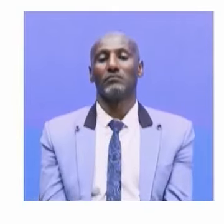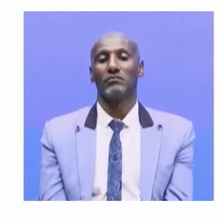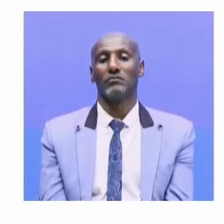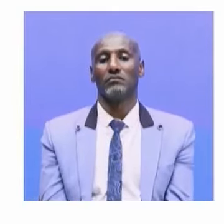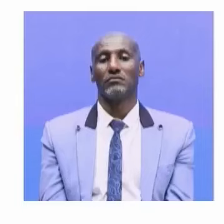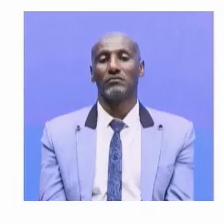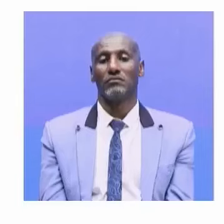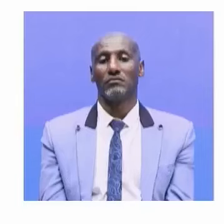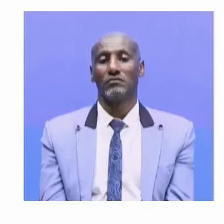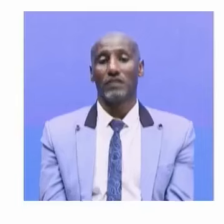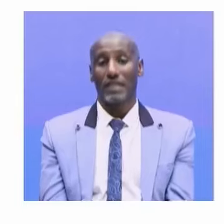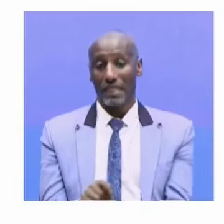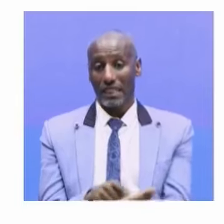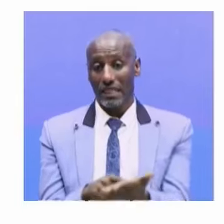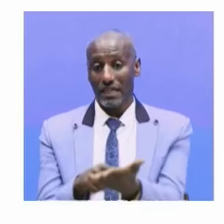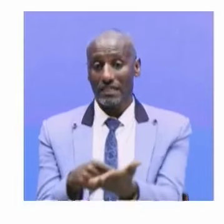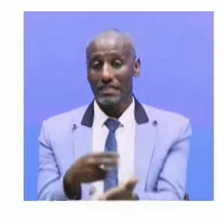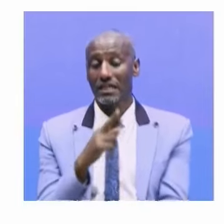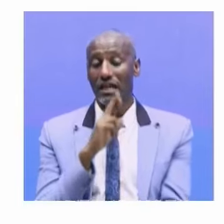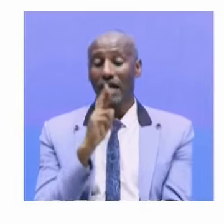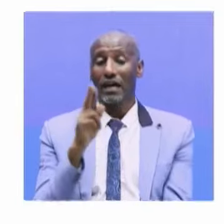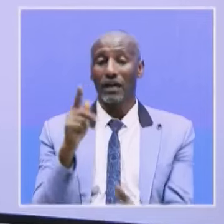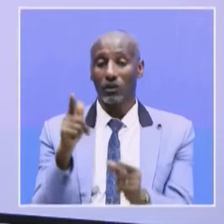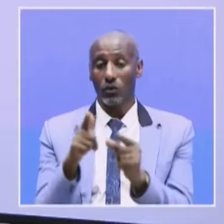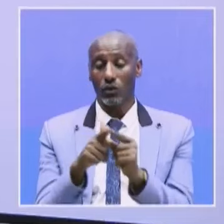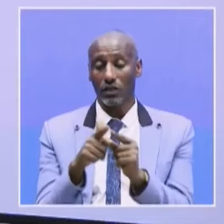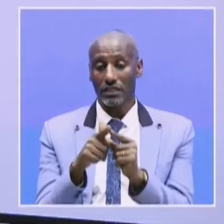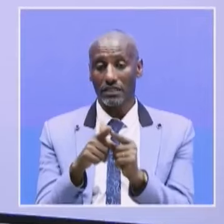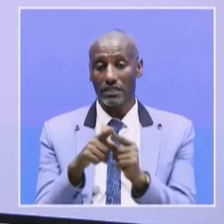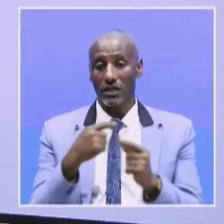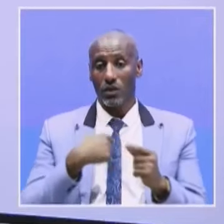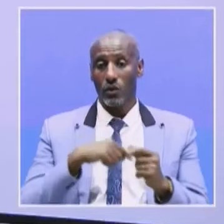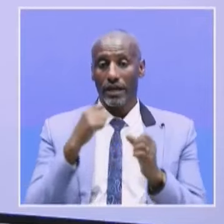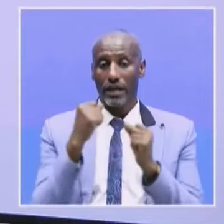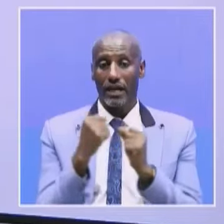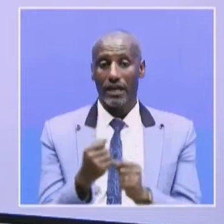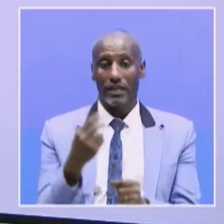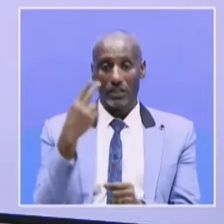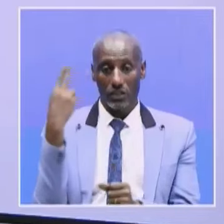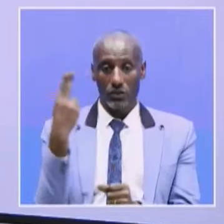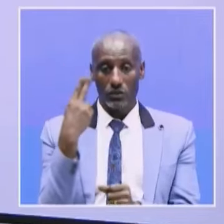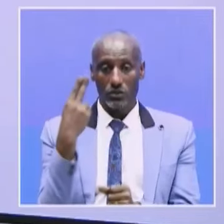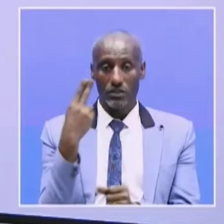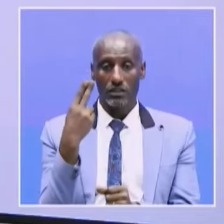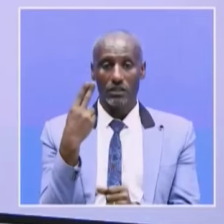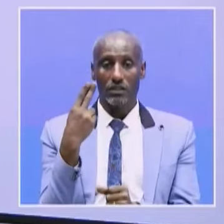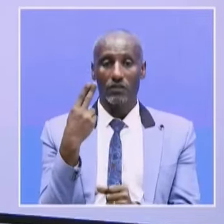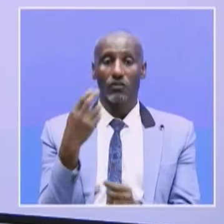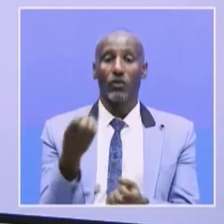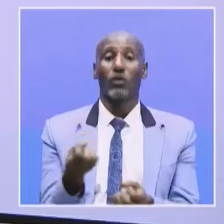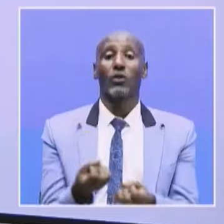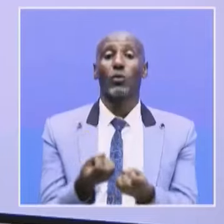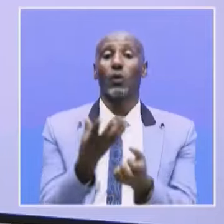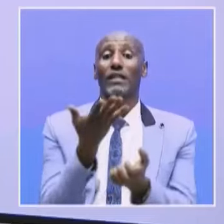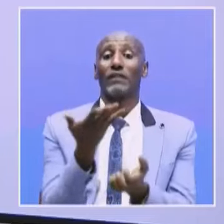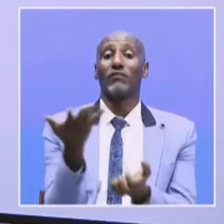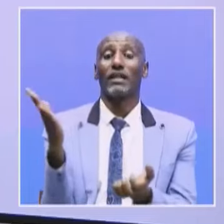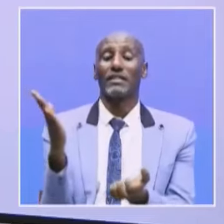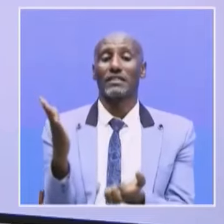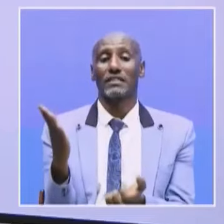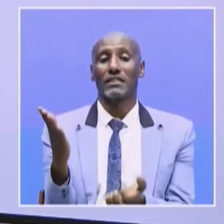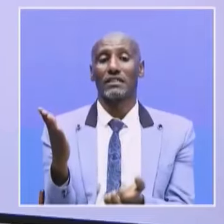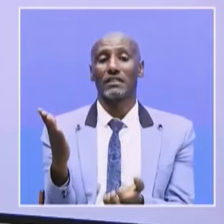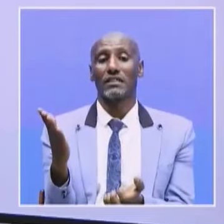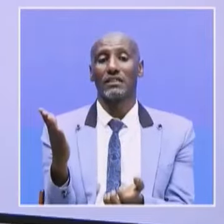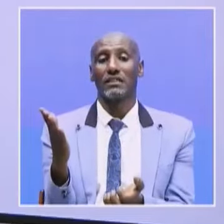So these are words we can use for as quantifiers. With maybe